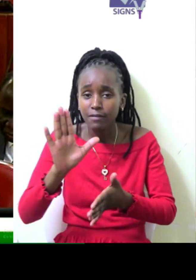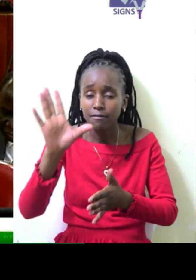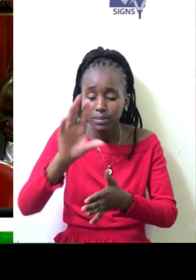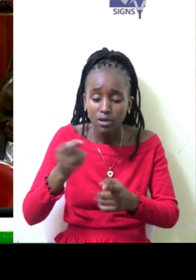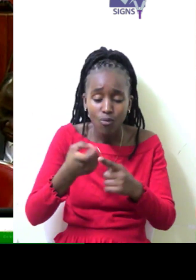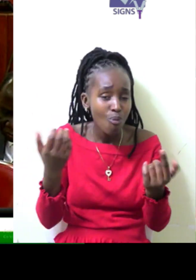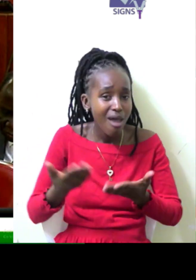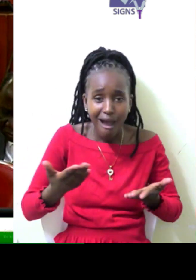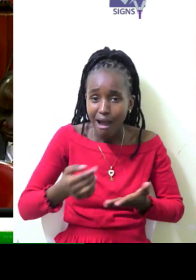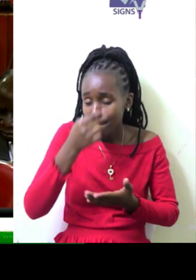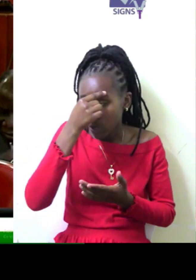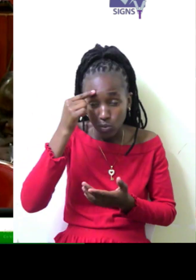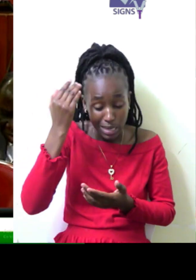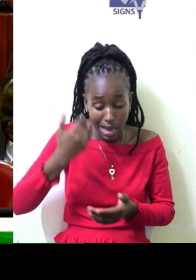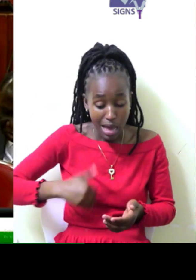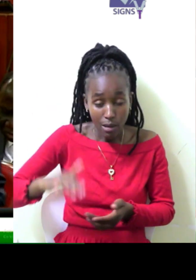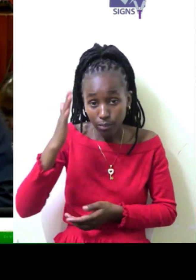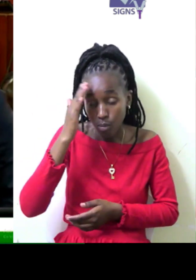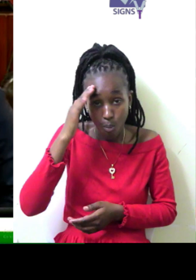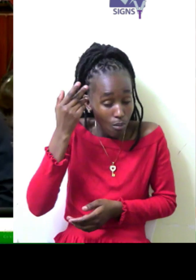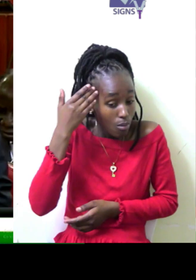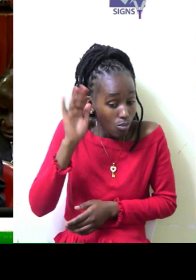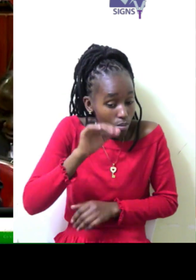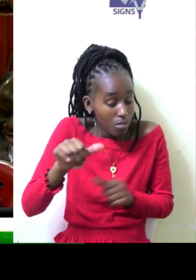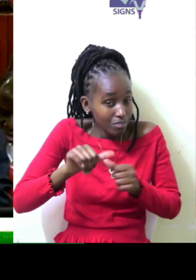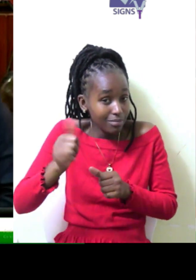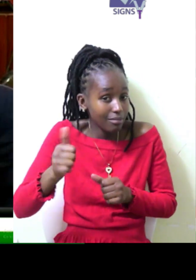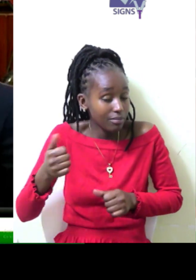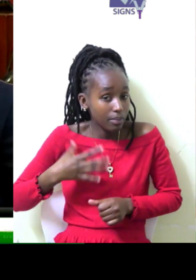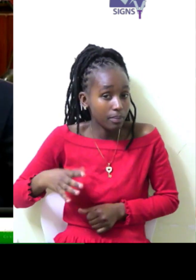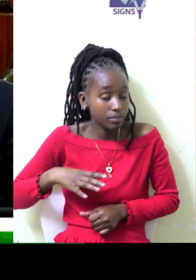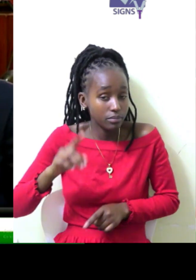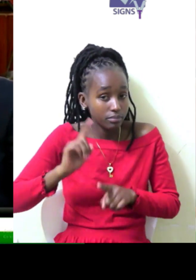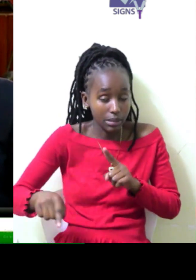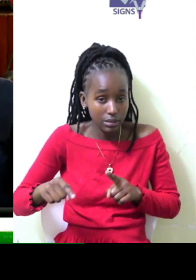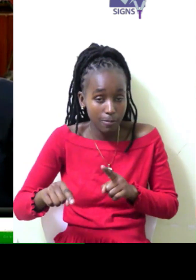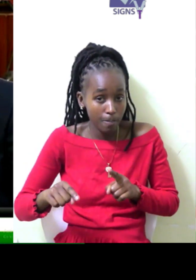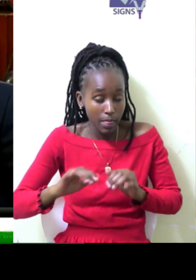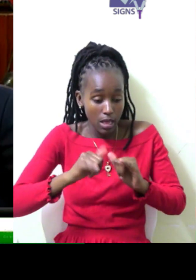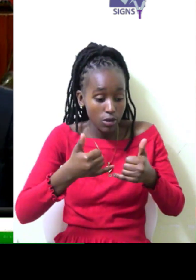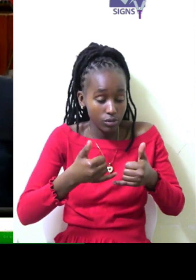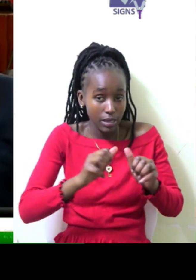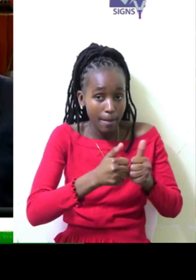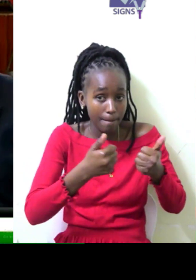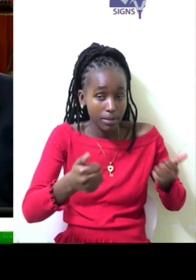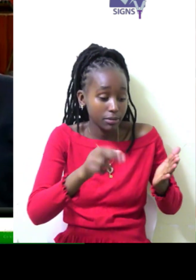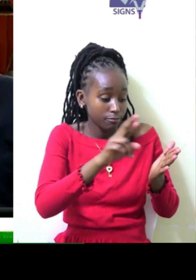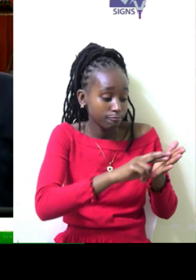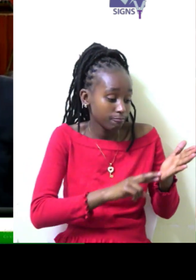know, just like me, I don't know the others, Honorable Speaker, but me, the newspapers have carried reports confirming I earn zero